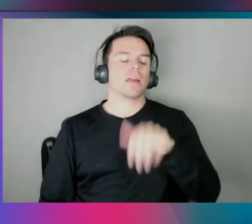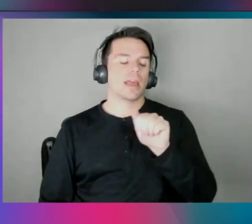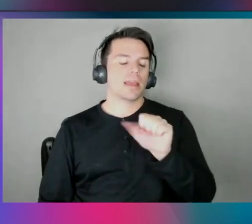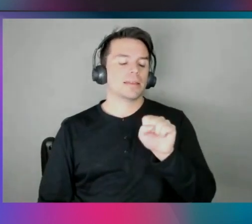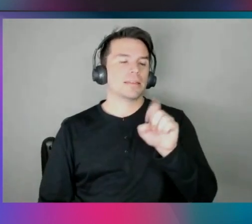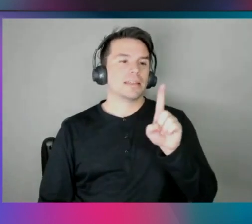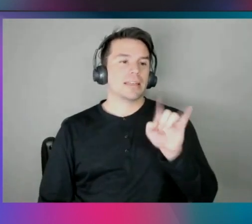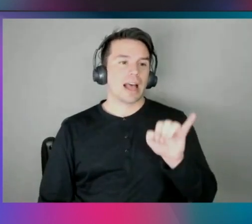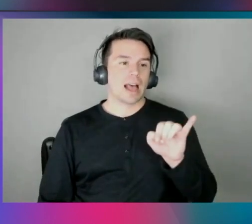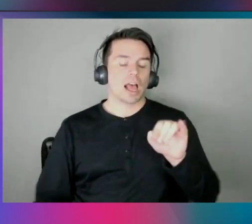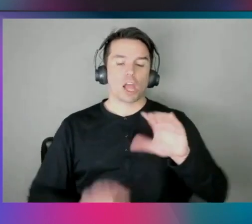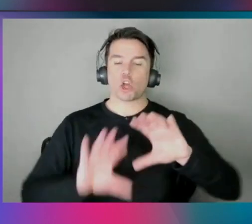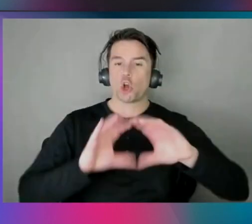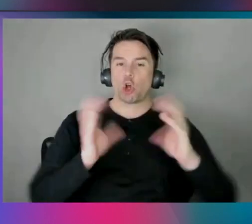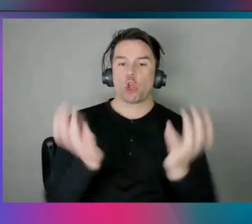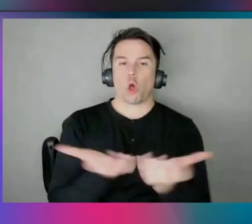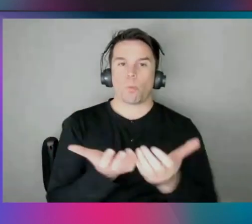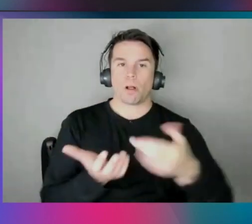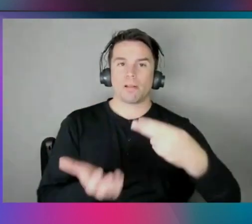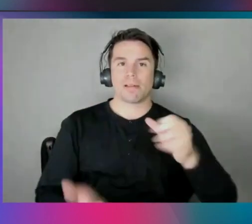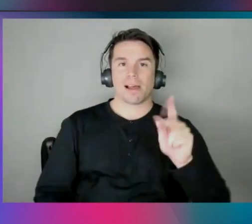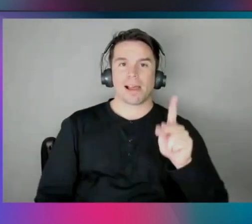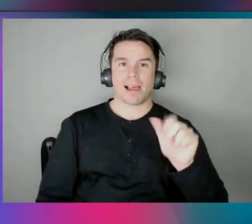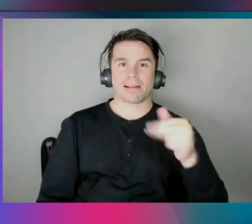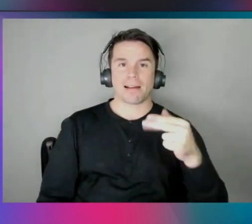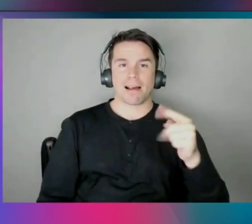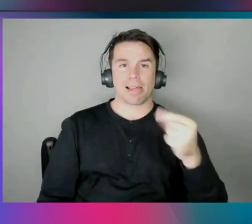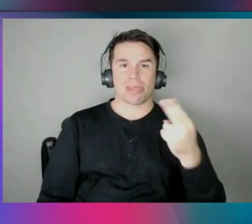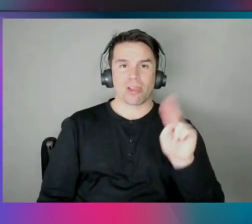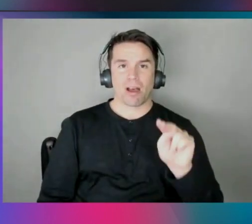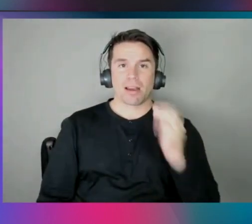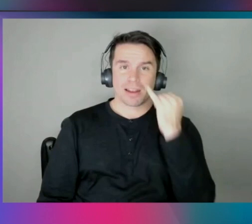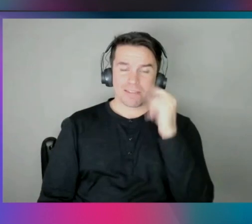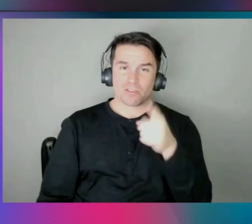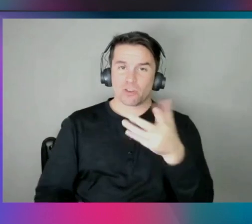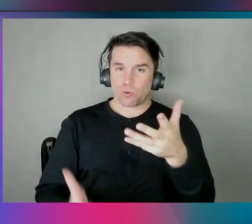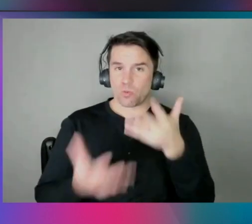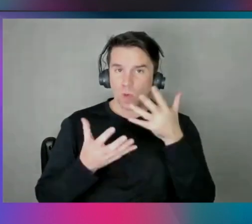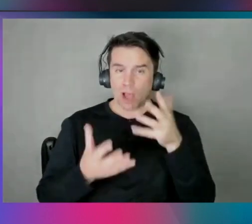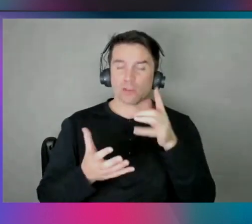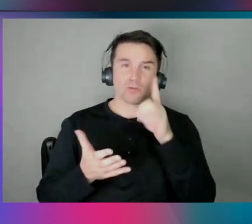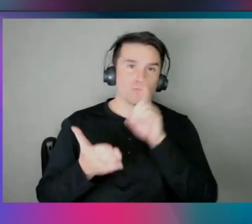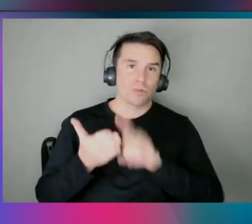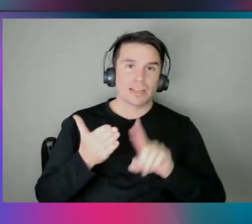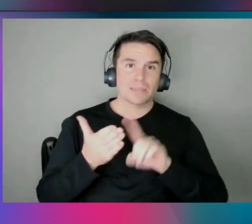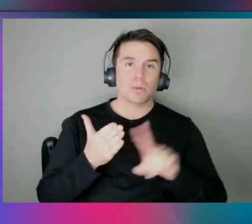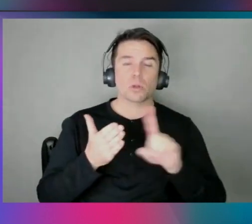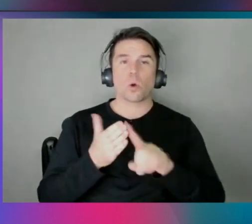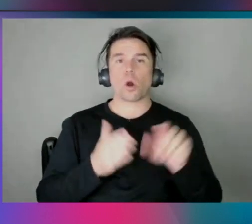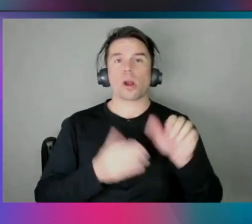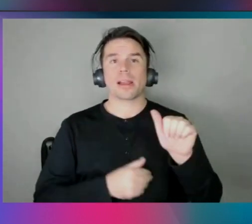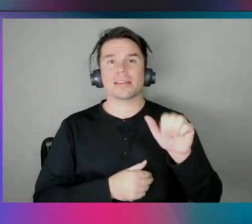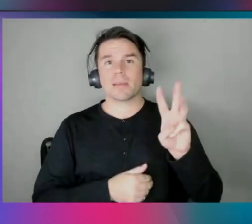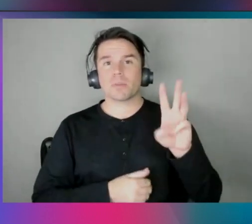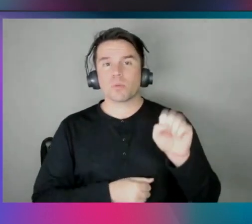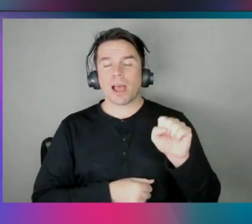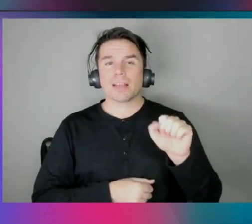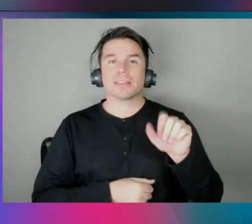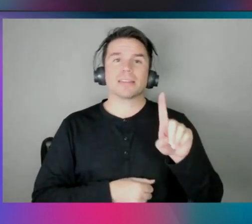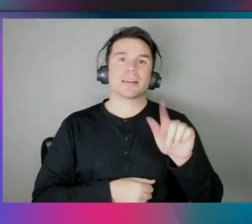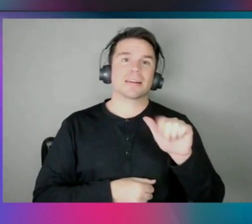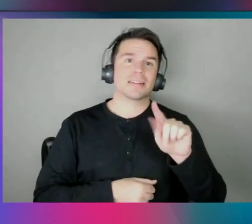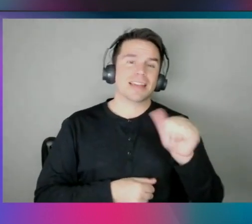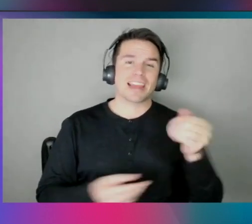Hackathon. And if you want to explore this AWS Data Exchange, you may like